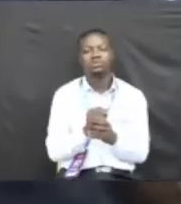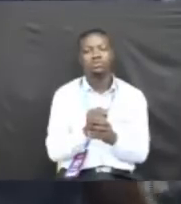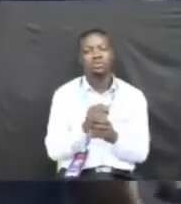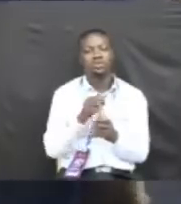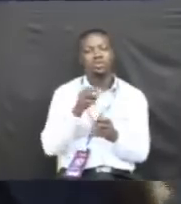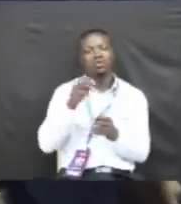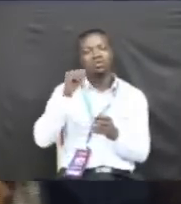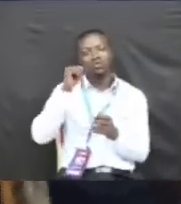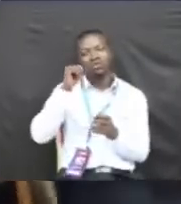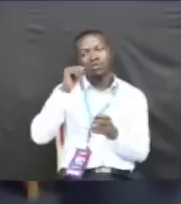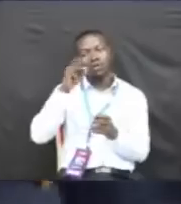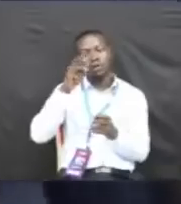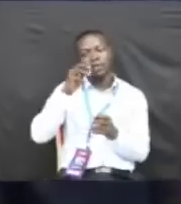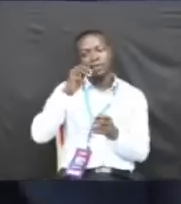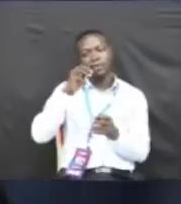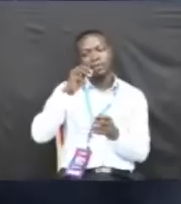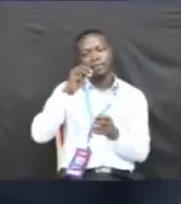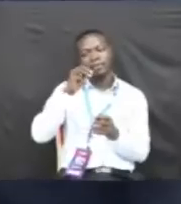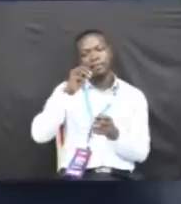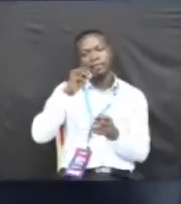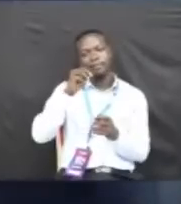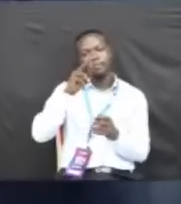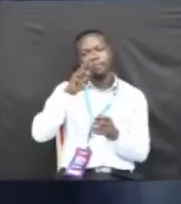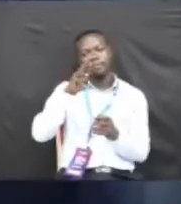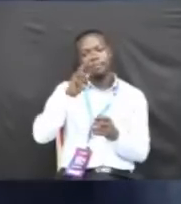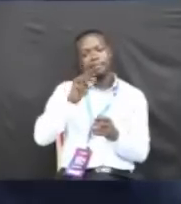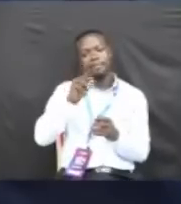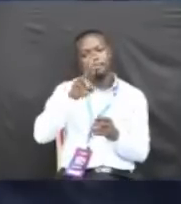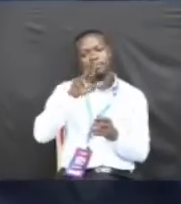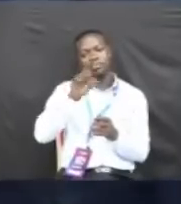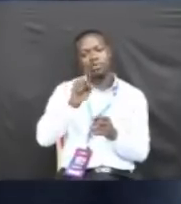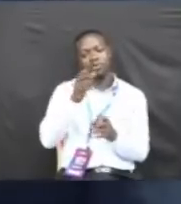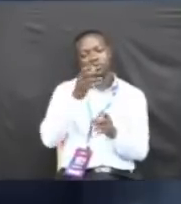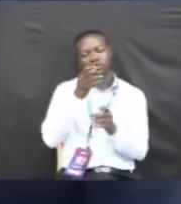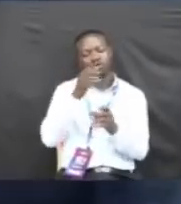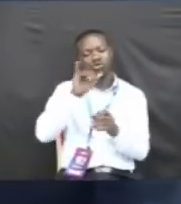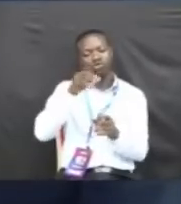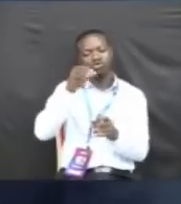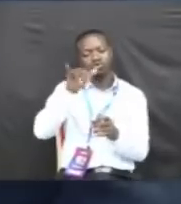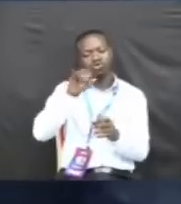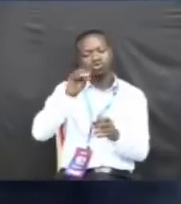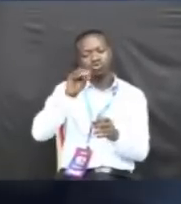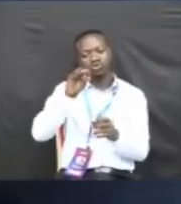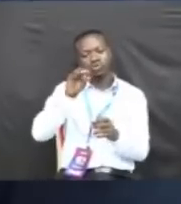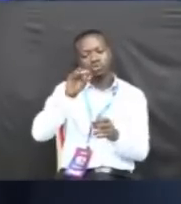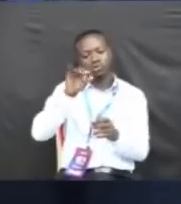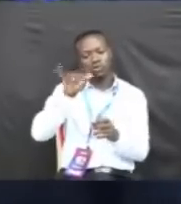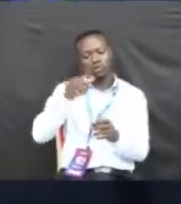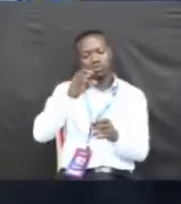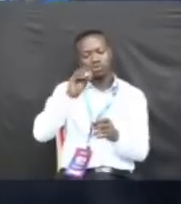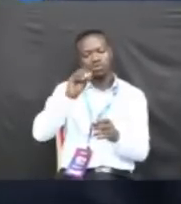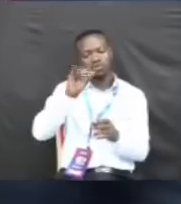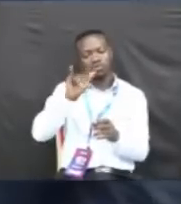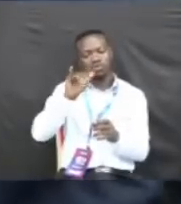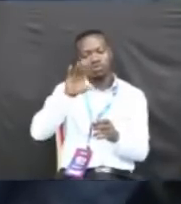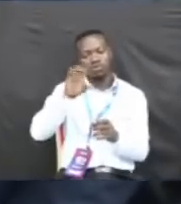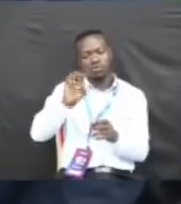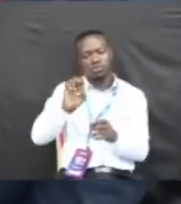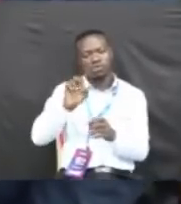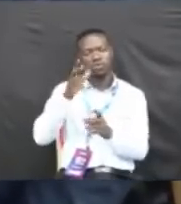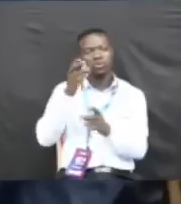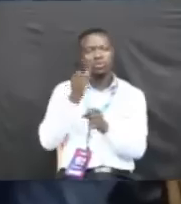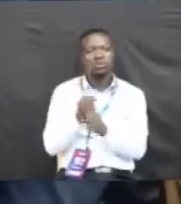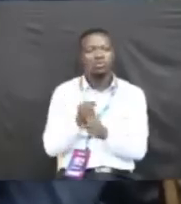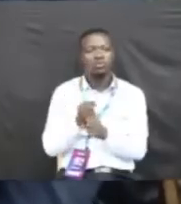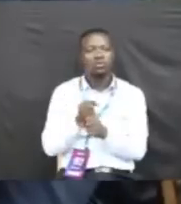Mrs. Joyce and Tia J of Haju area received a state honor grand medal during the